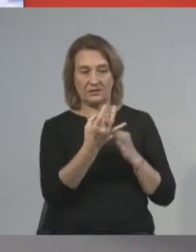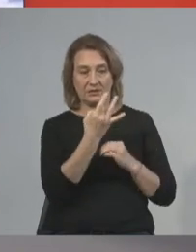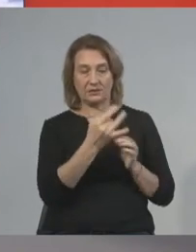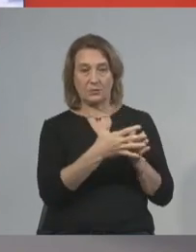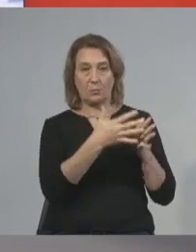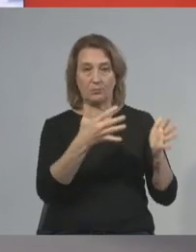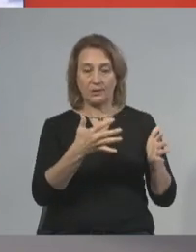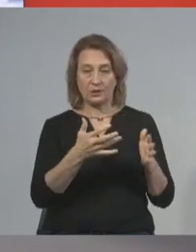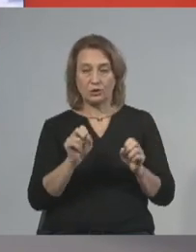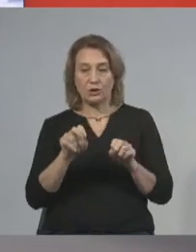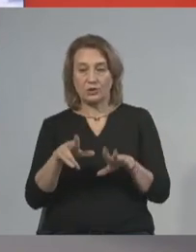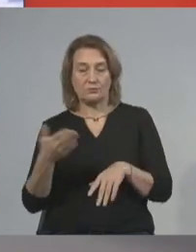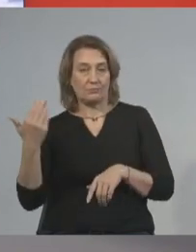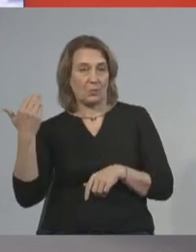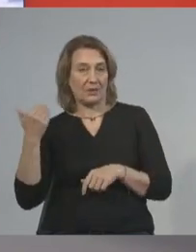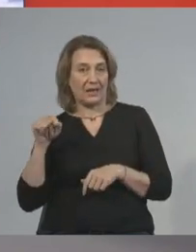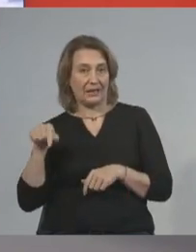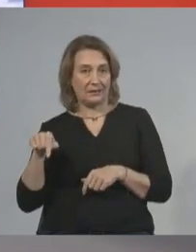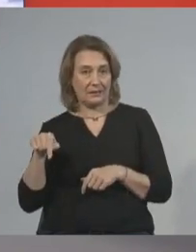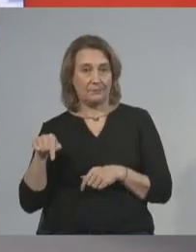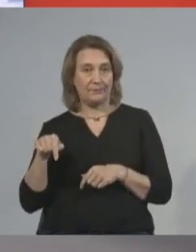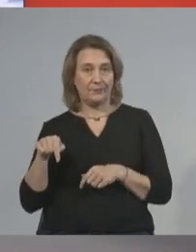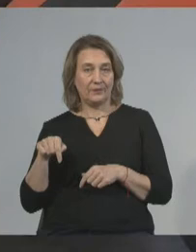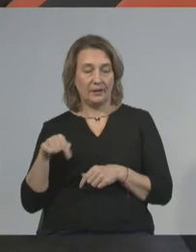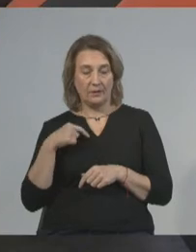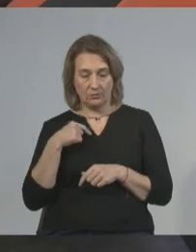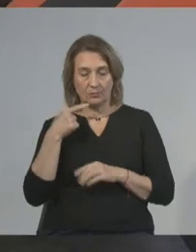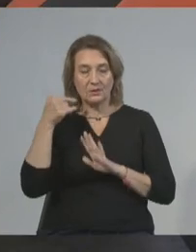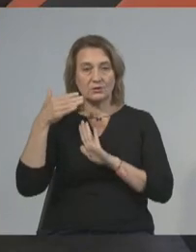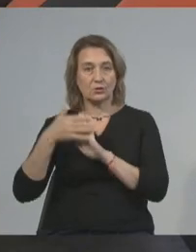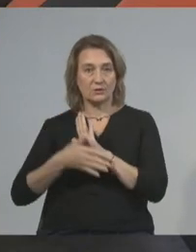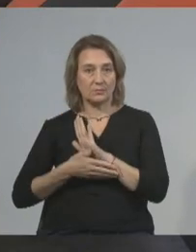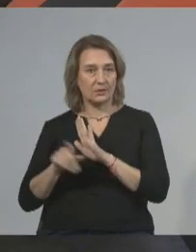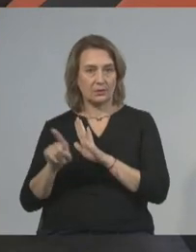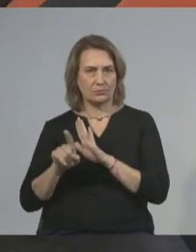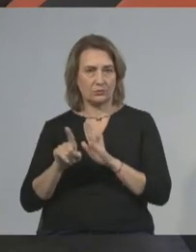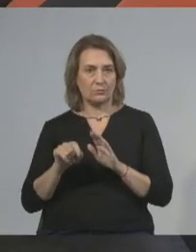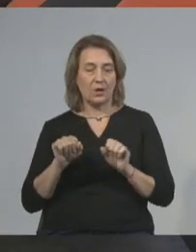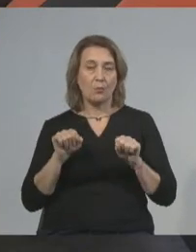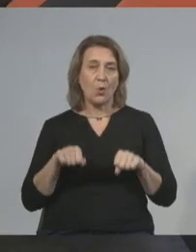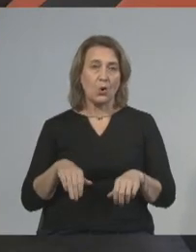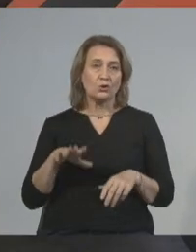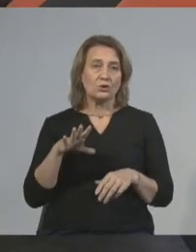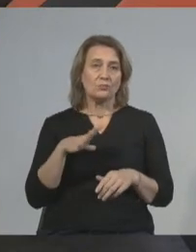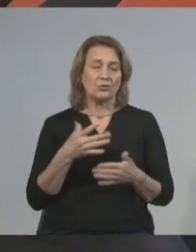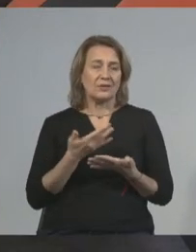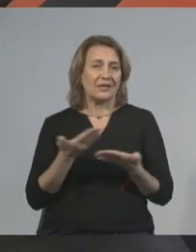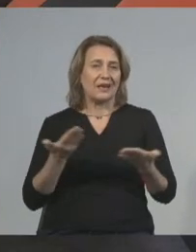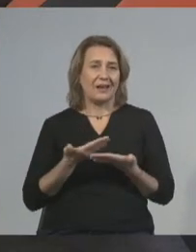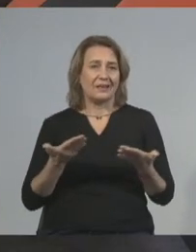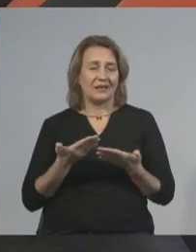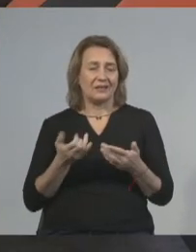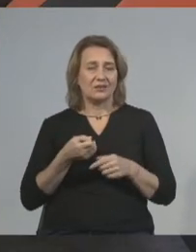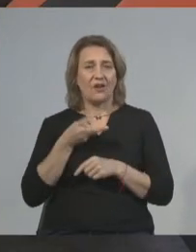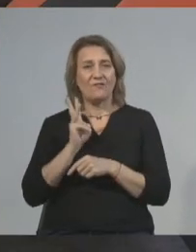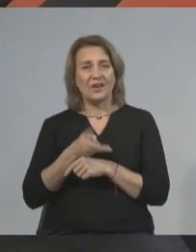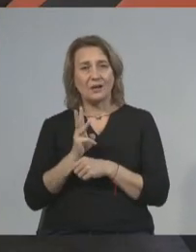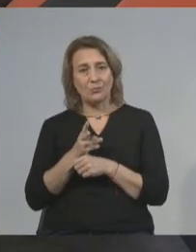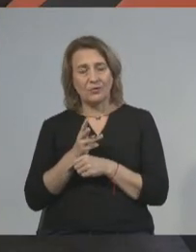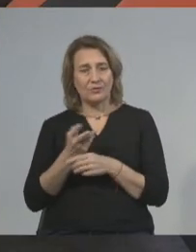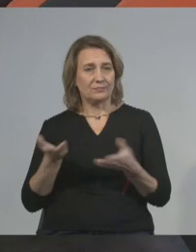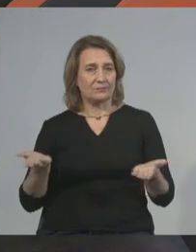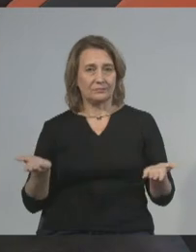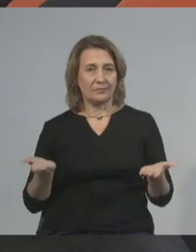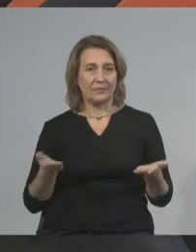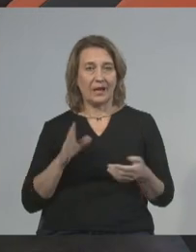lose new followers it is obvious that it's not a natural way to grow your audience well i